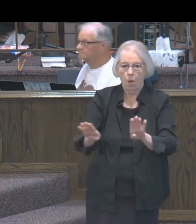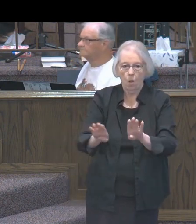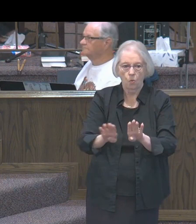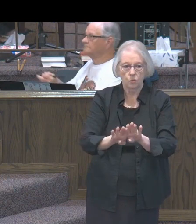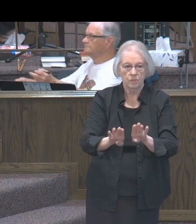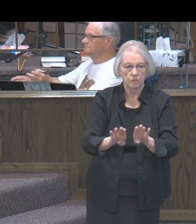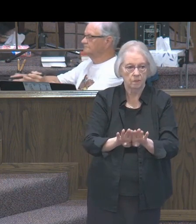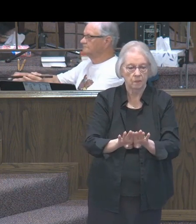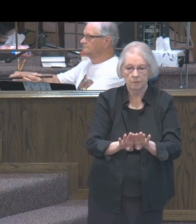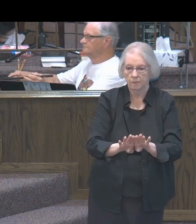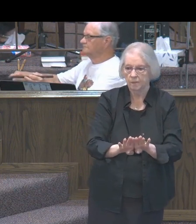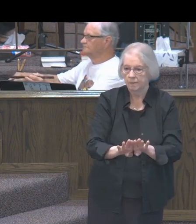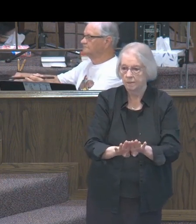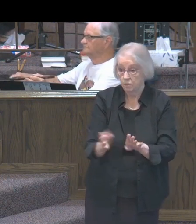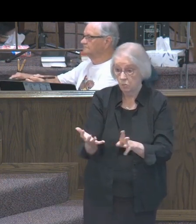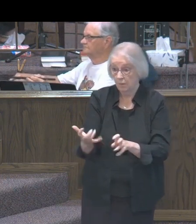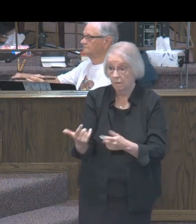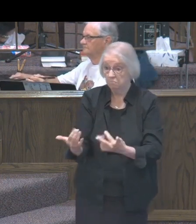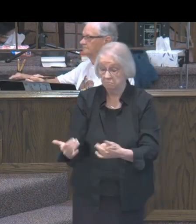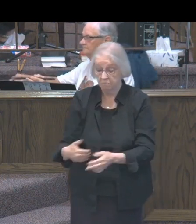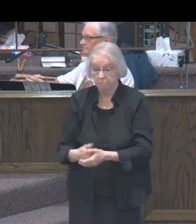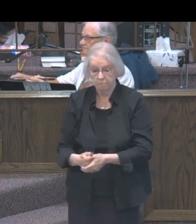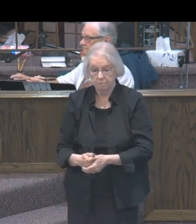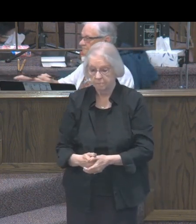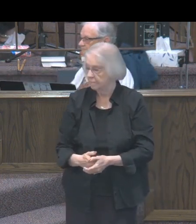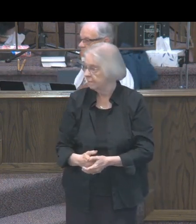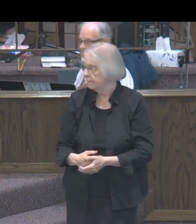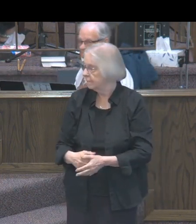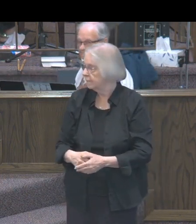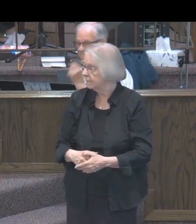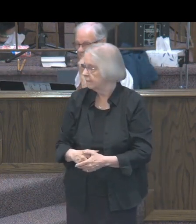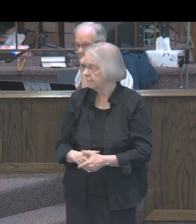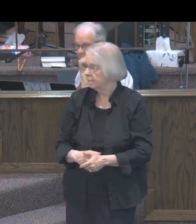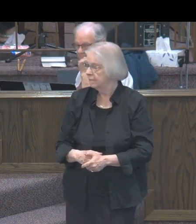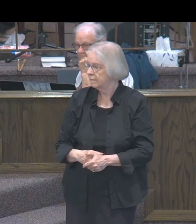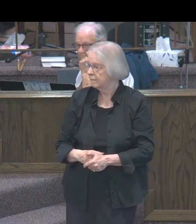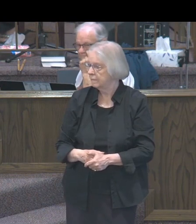and we're dismissed this morning, I pray you will sing it